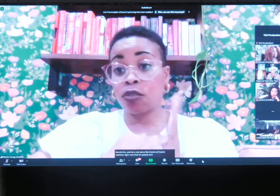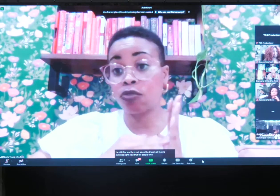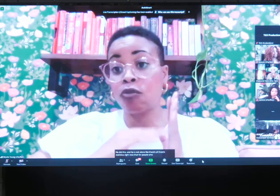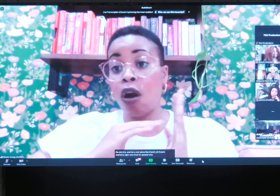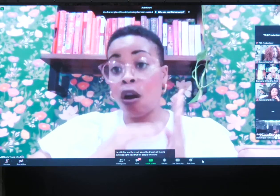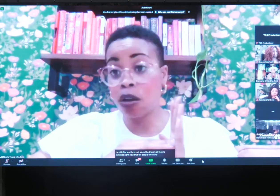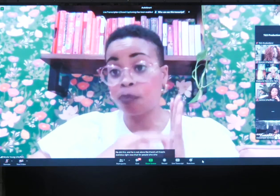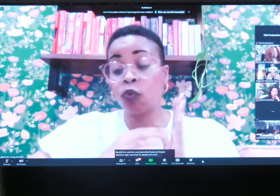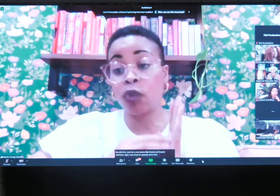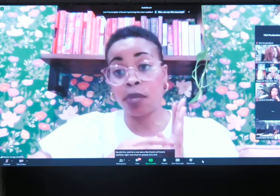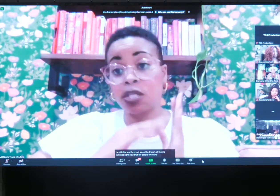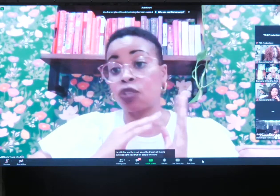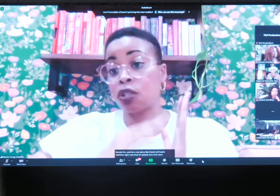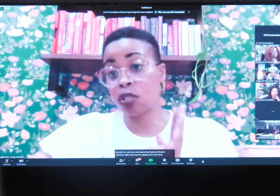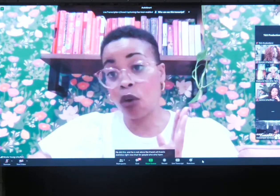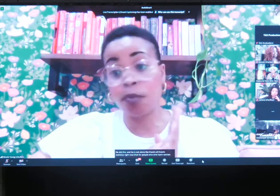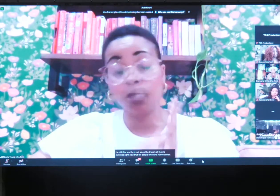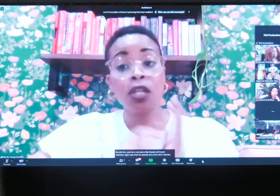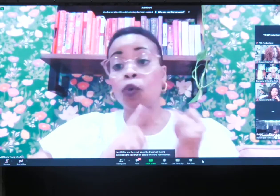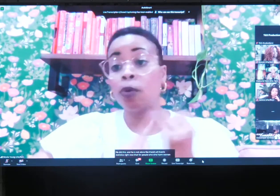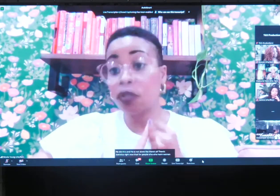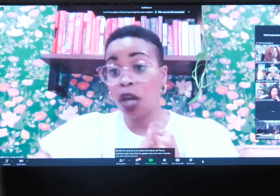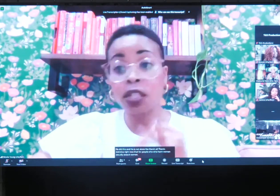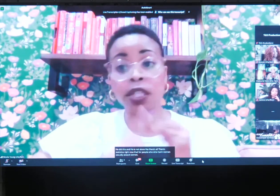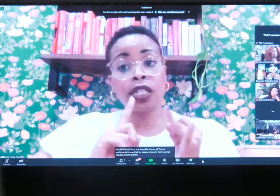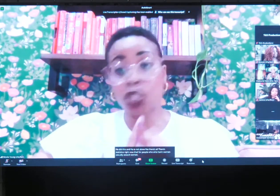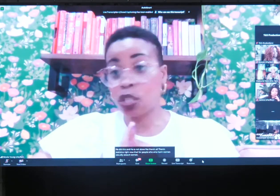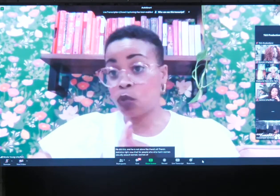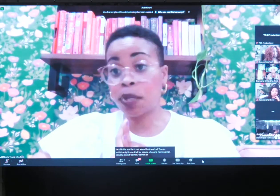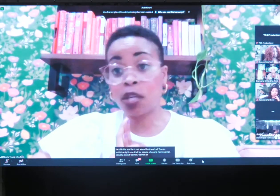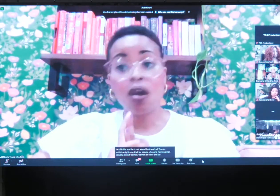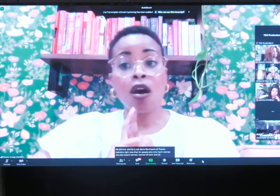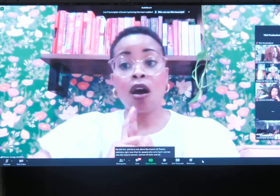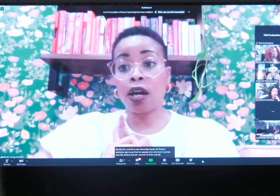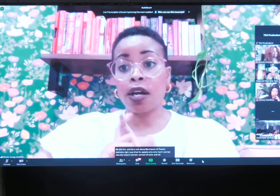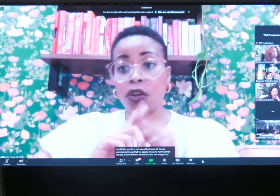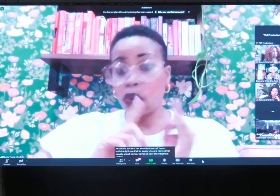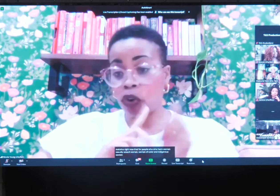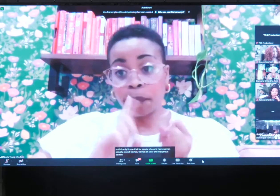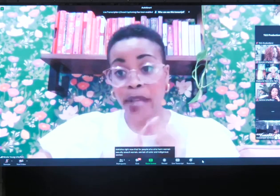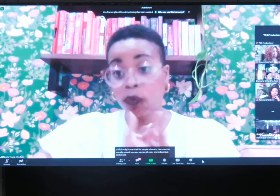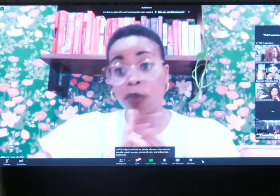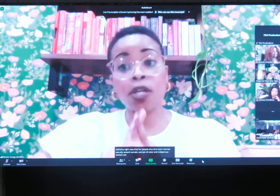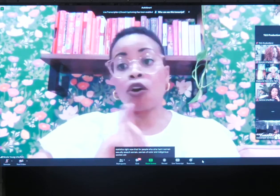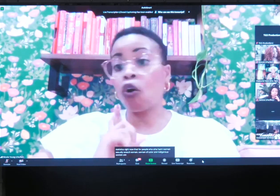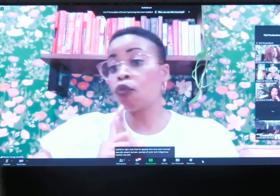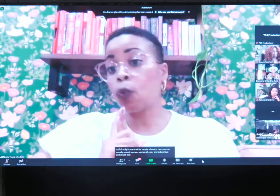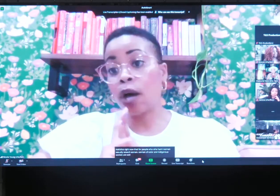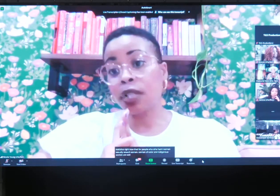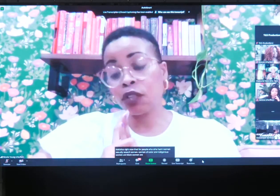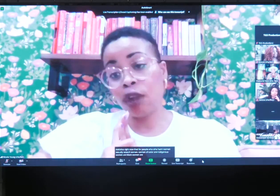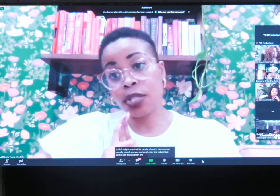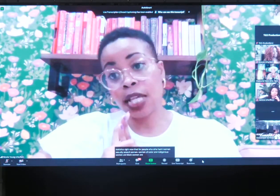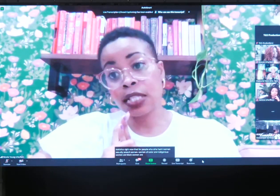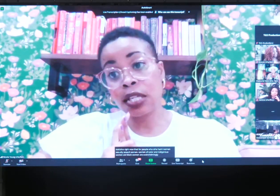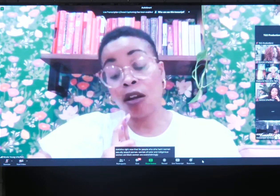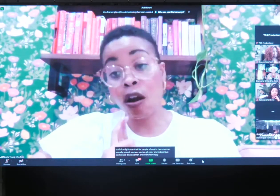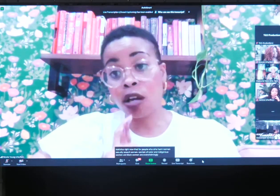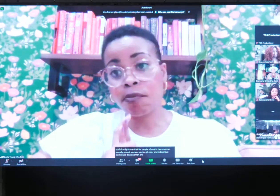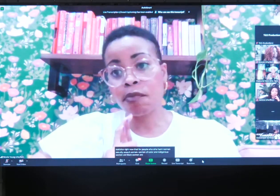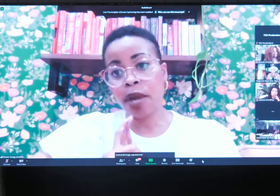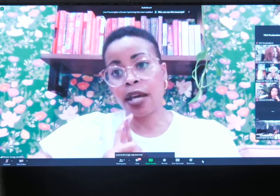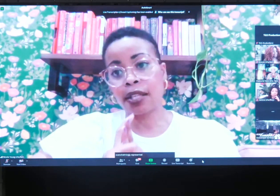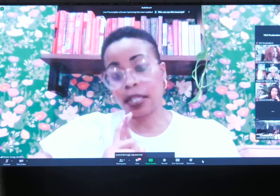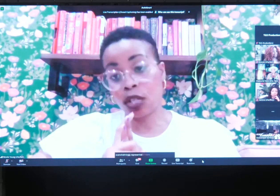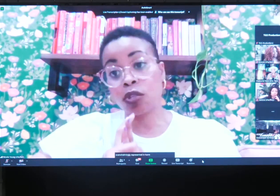cops who harm women, sexually assault women, women of color, indigenous women, Black women are overwhelmingly represented in